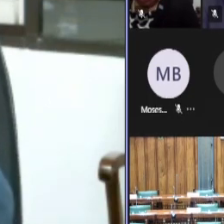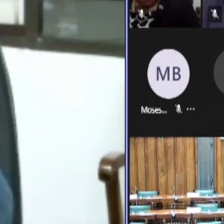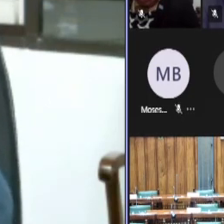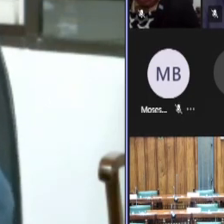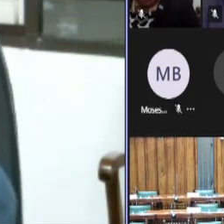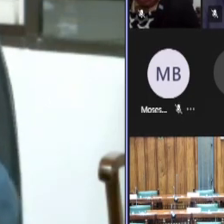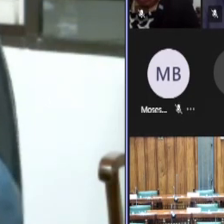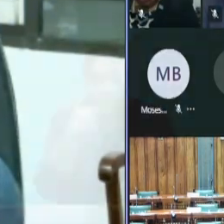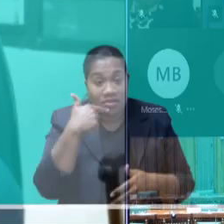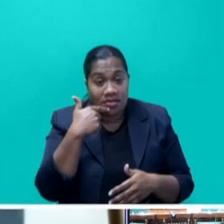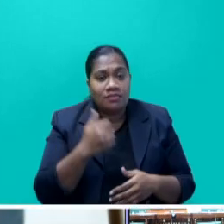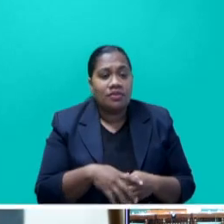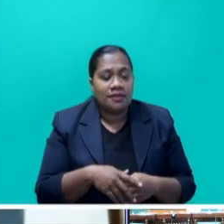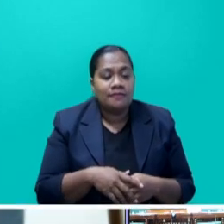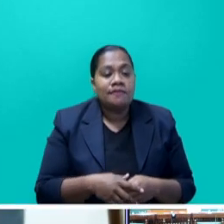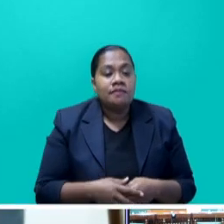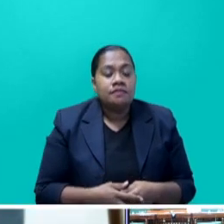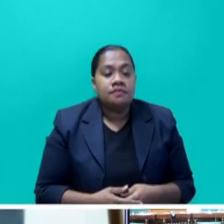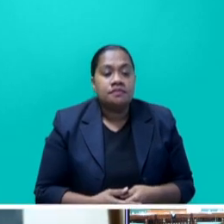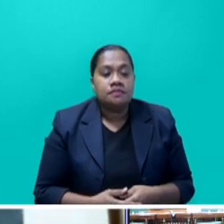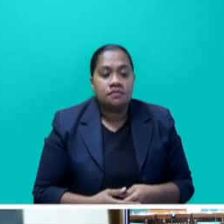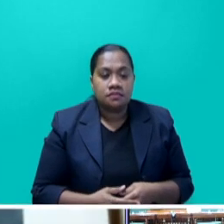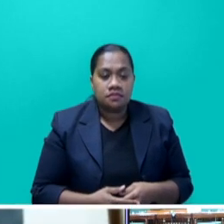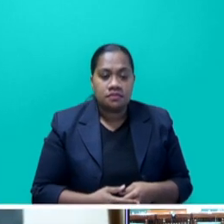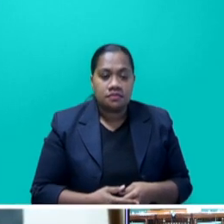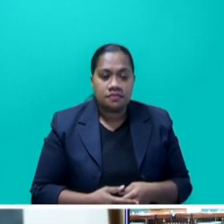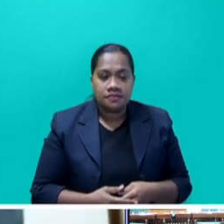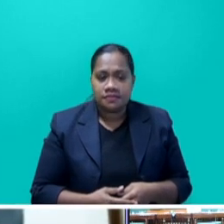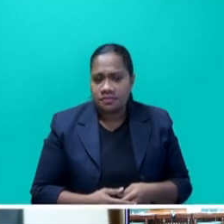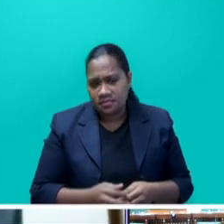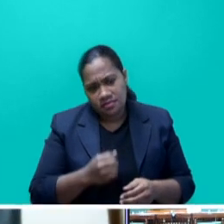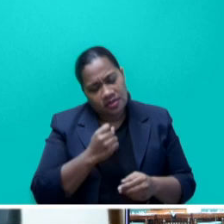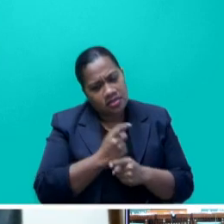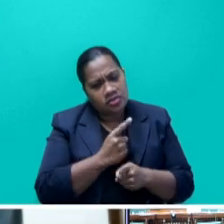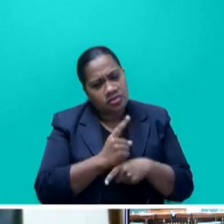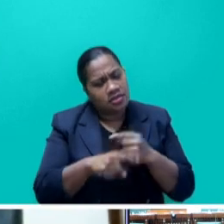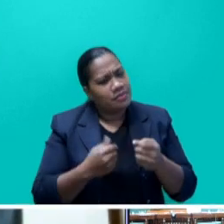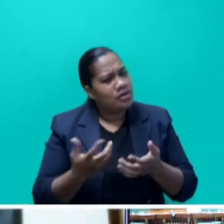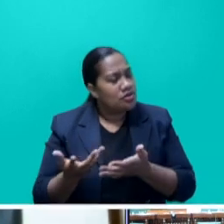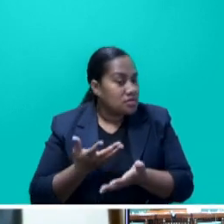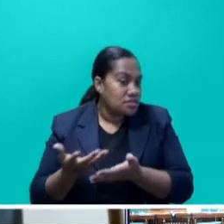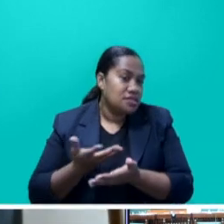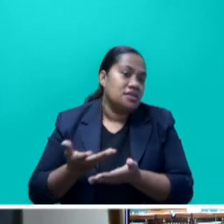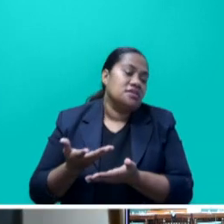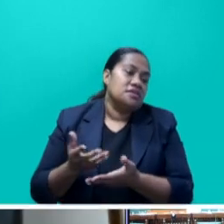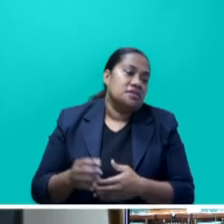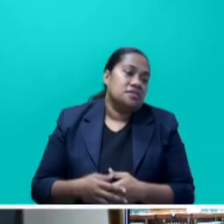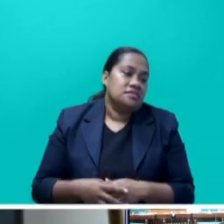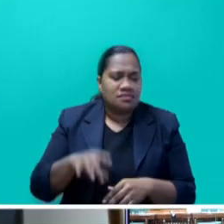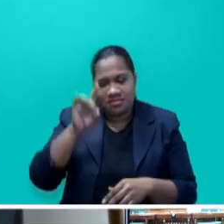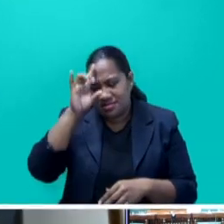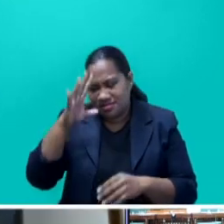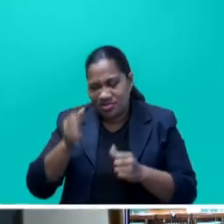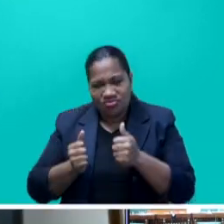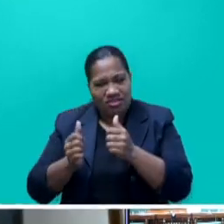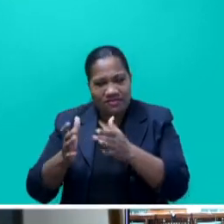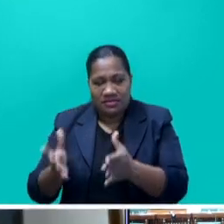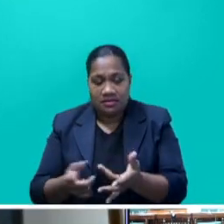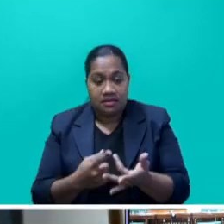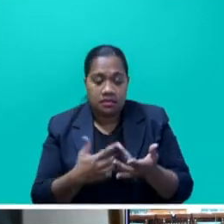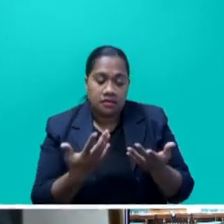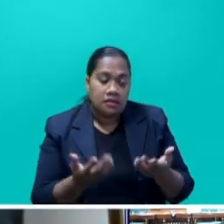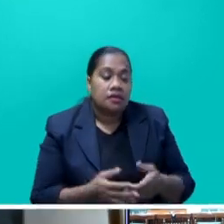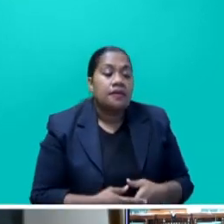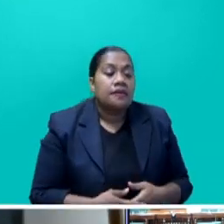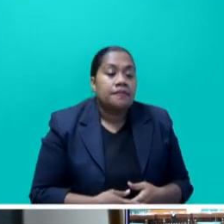Tambua, who I understand has already left, talked about consultation with the taxi drivers, etc. We had